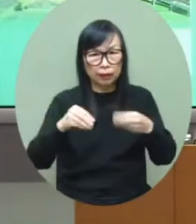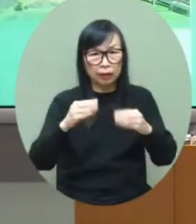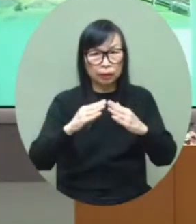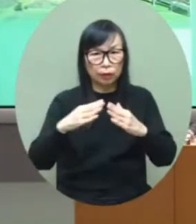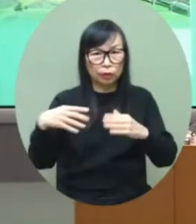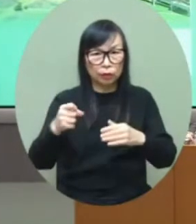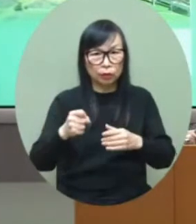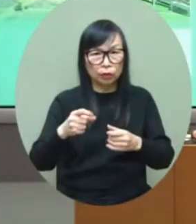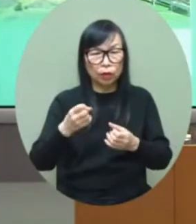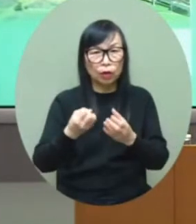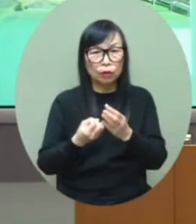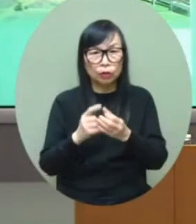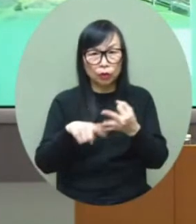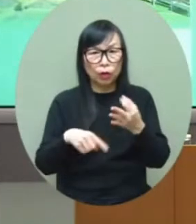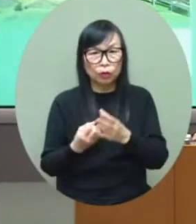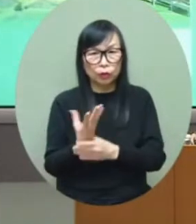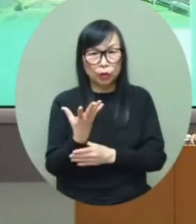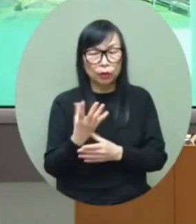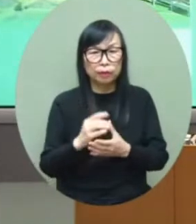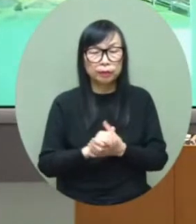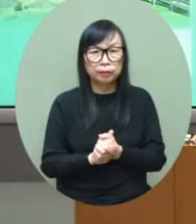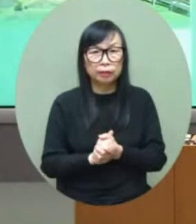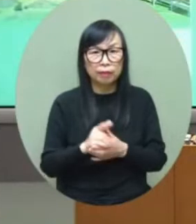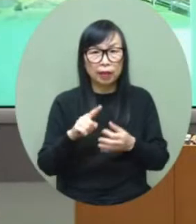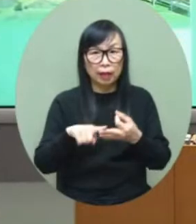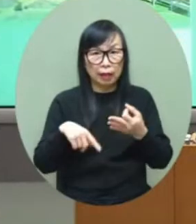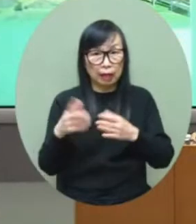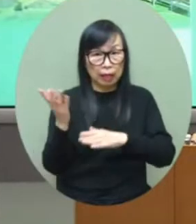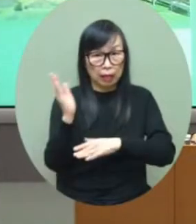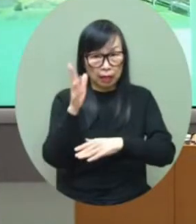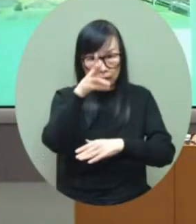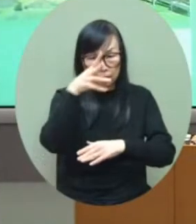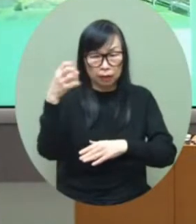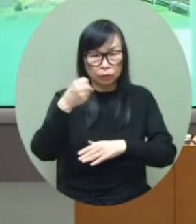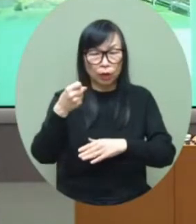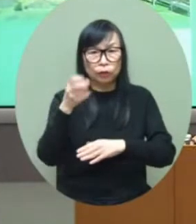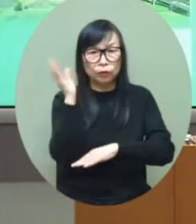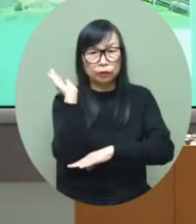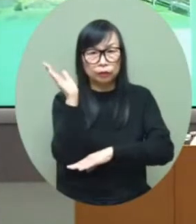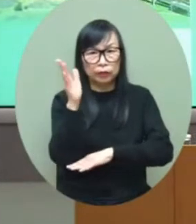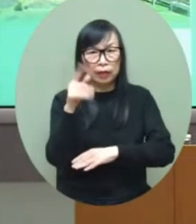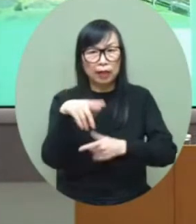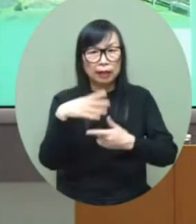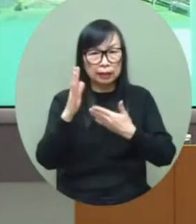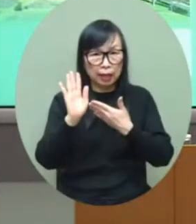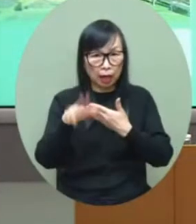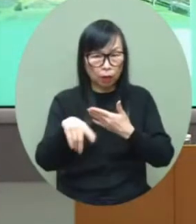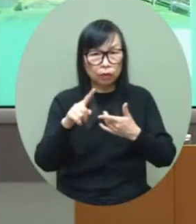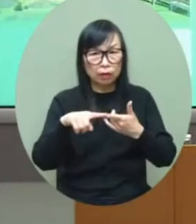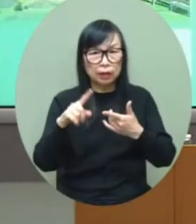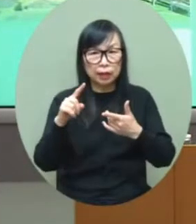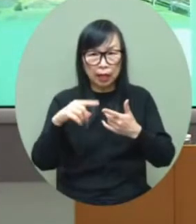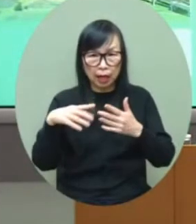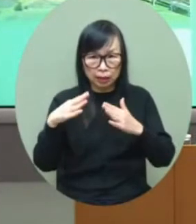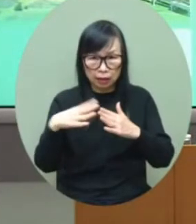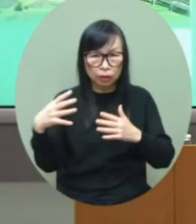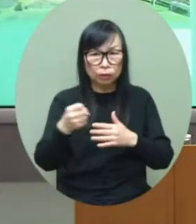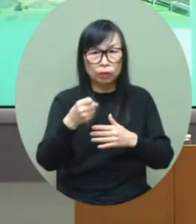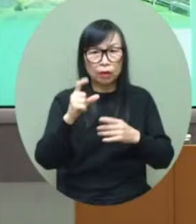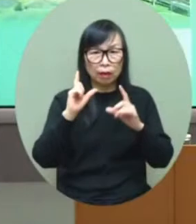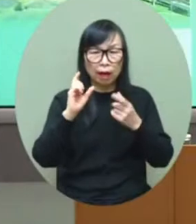and Logistics, Mr. Lam Sai Hong, and also Dr. Choi Yok Lin, Secretary for Education. The Chief Executive will say a few words, and then the other